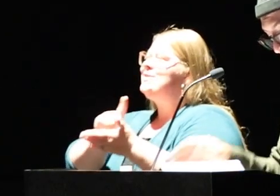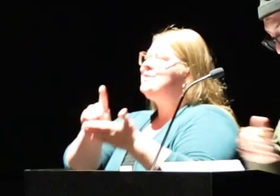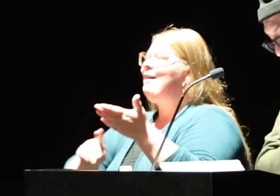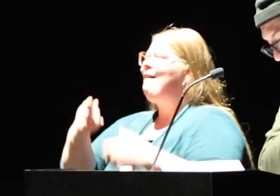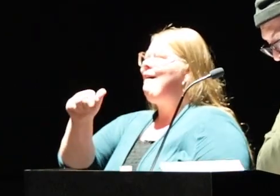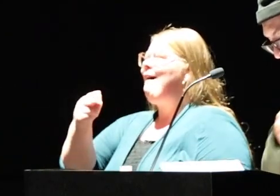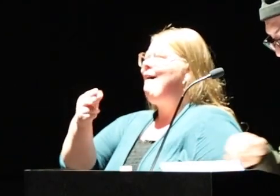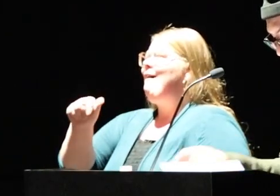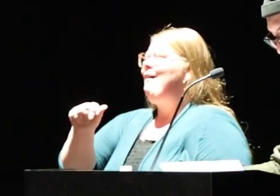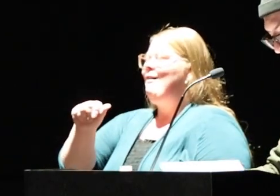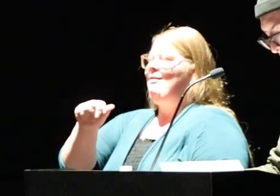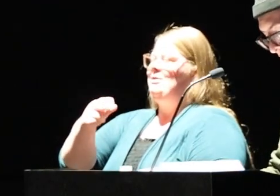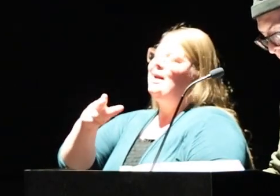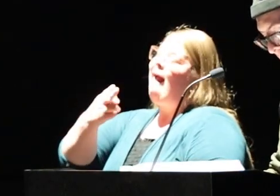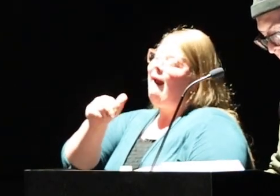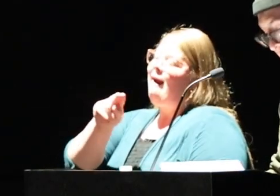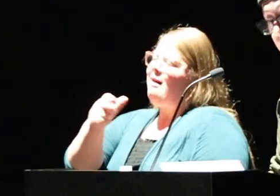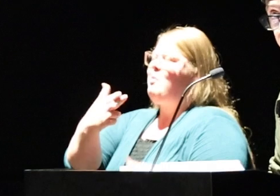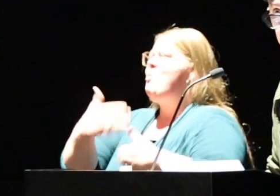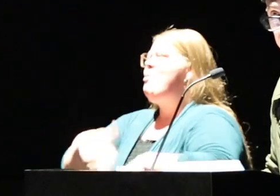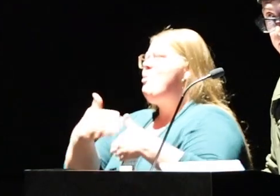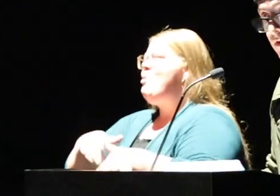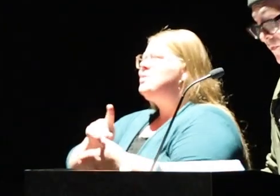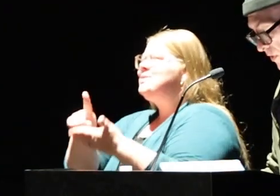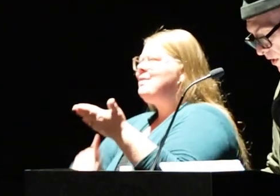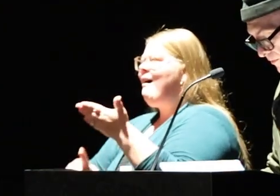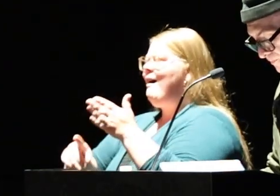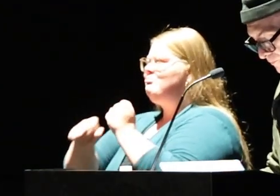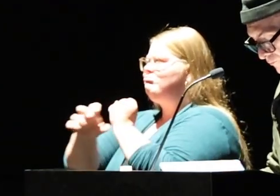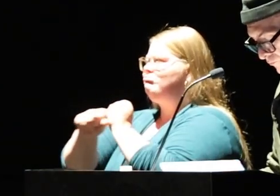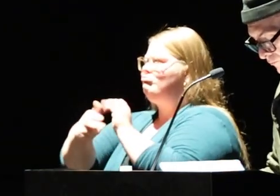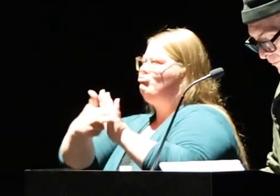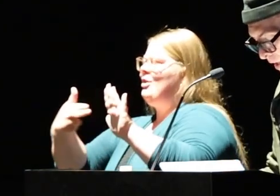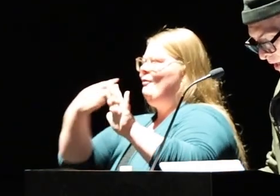beautiful branding for tonight's lecture, as well as this year's series overall.